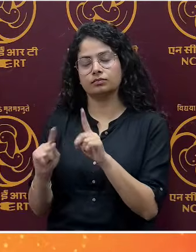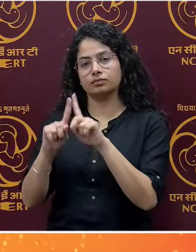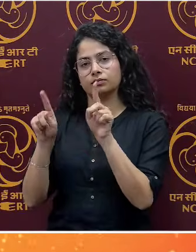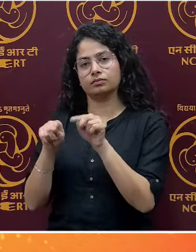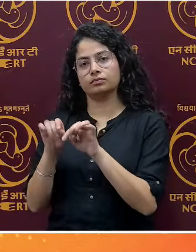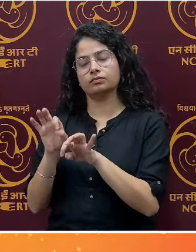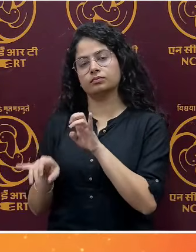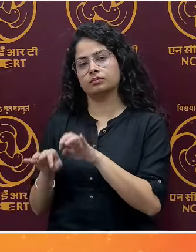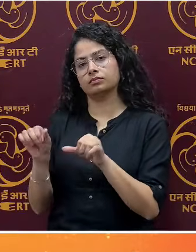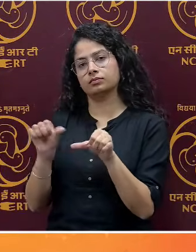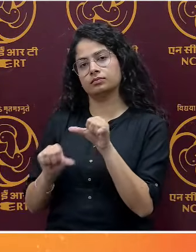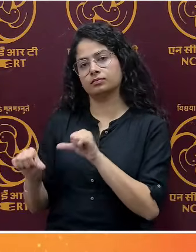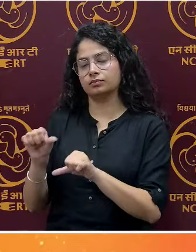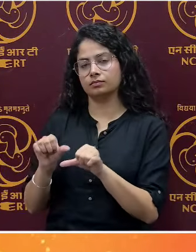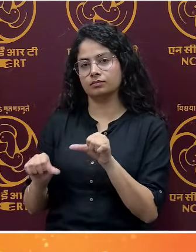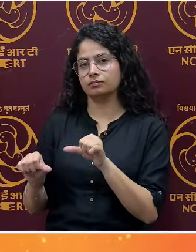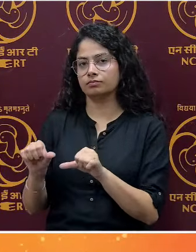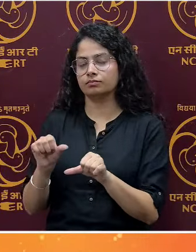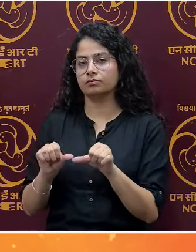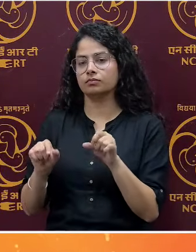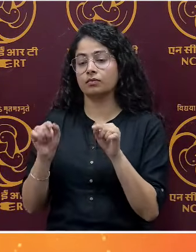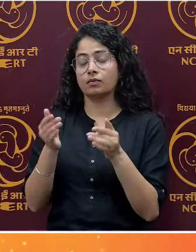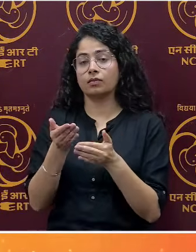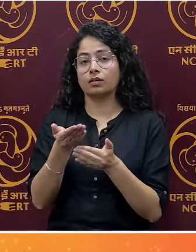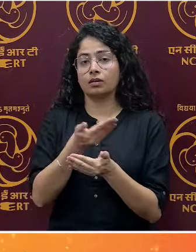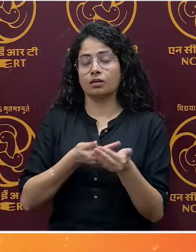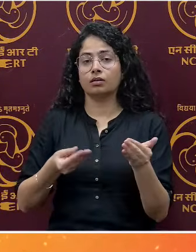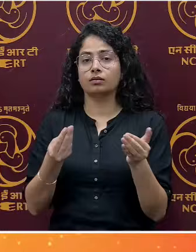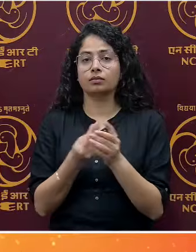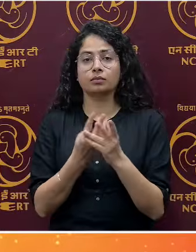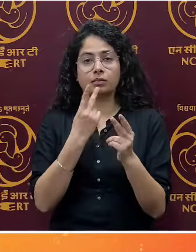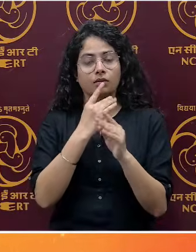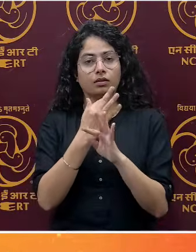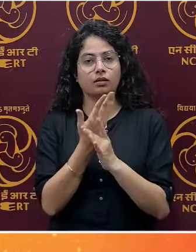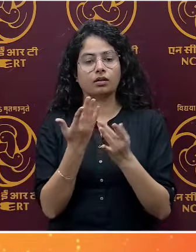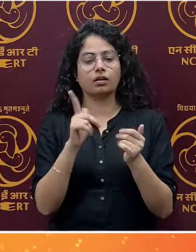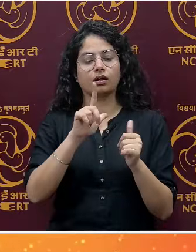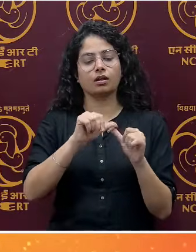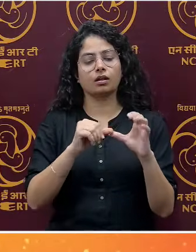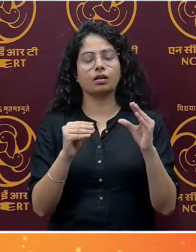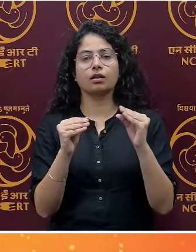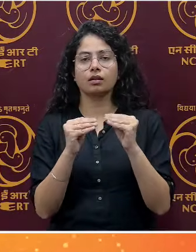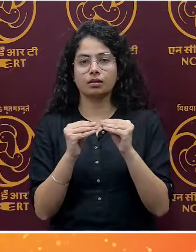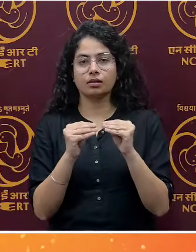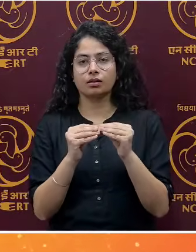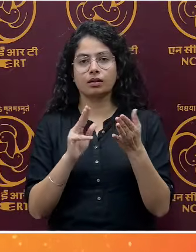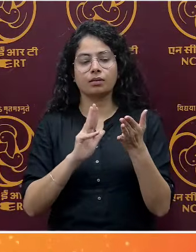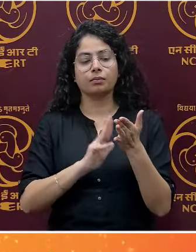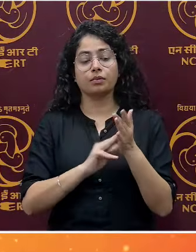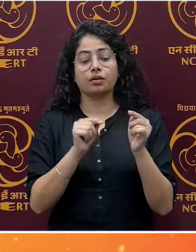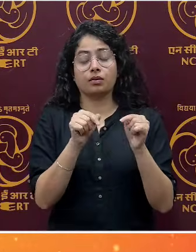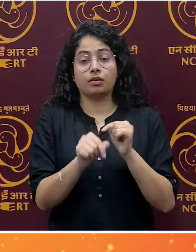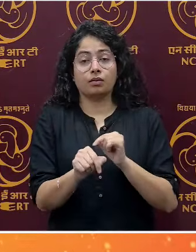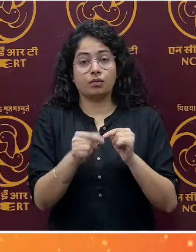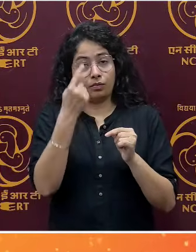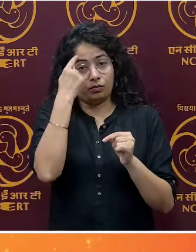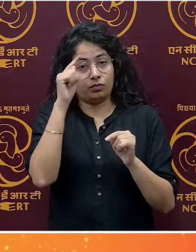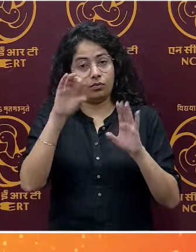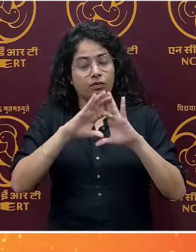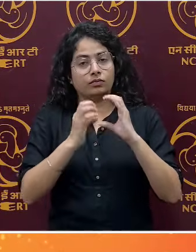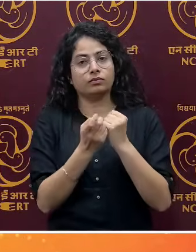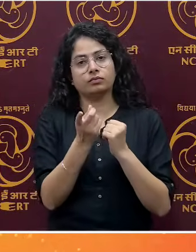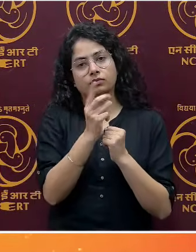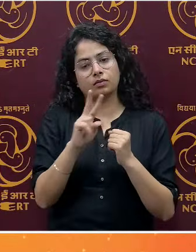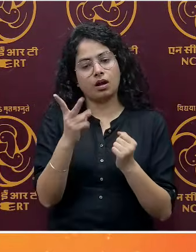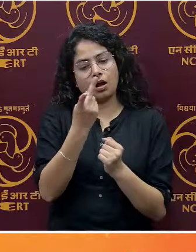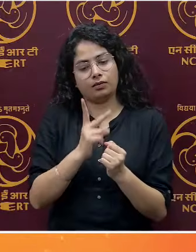science, it will take us to the lab manual of grade 12 where we have all the contents